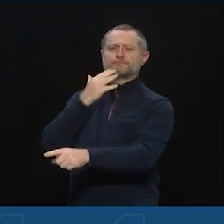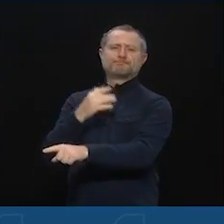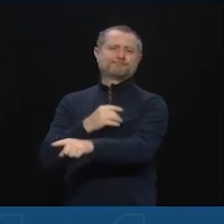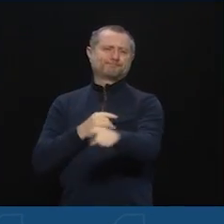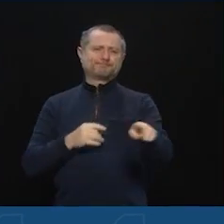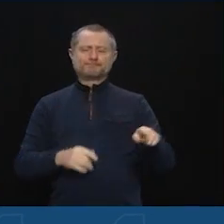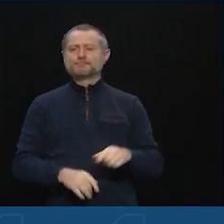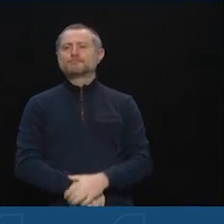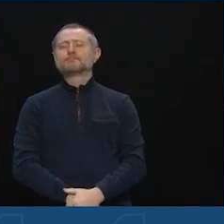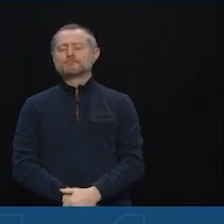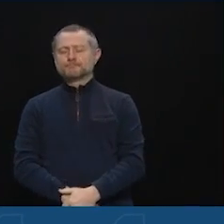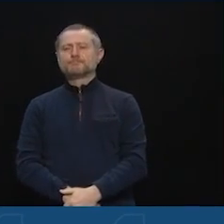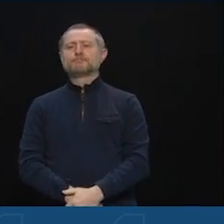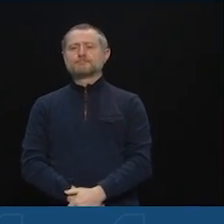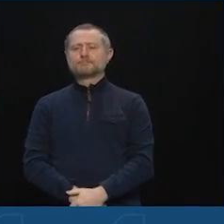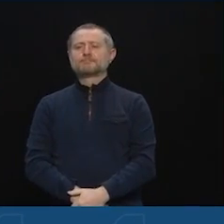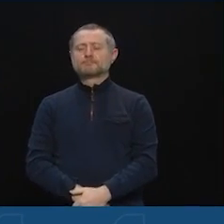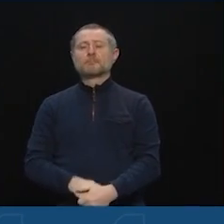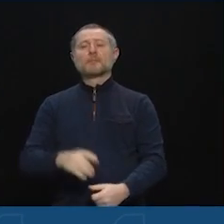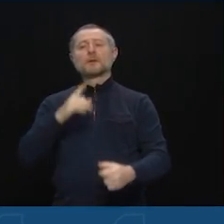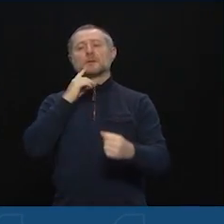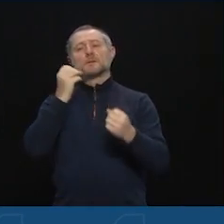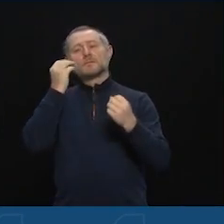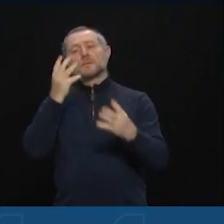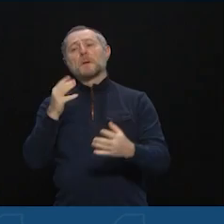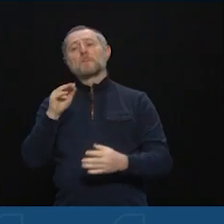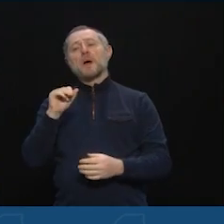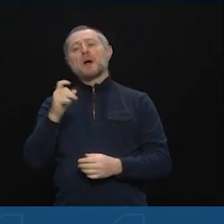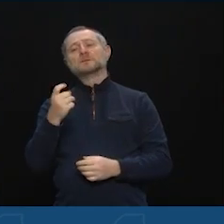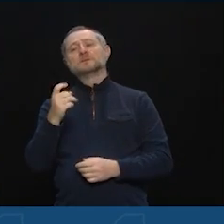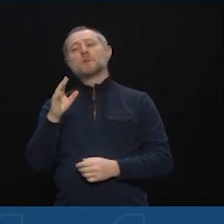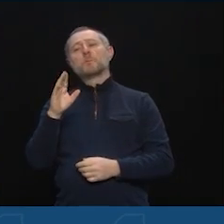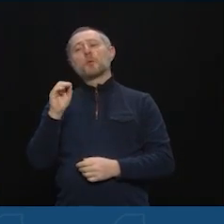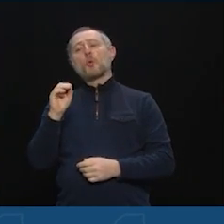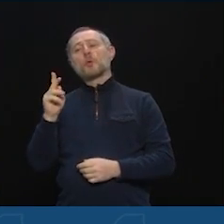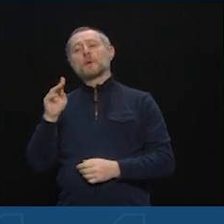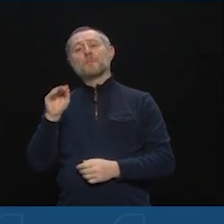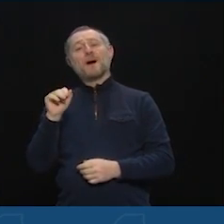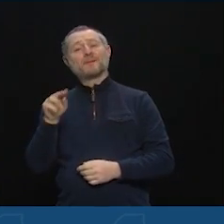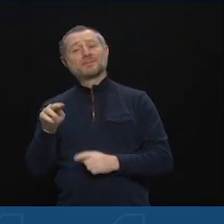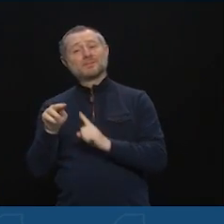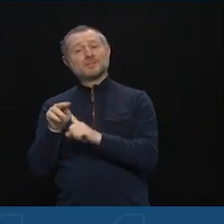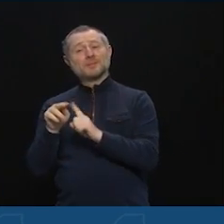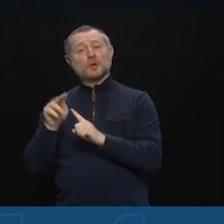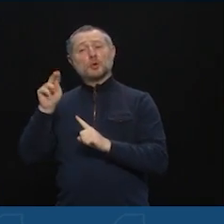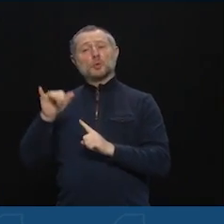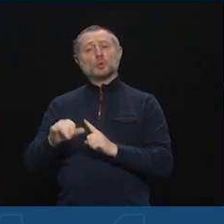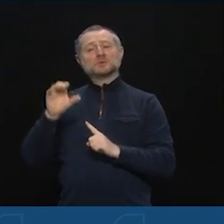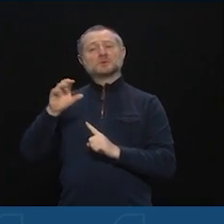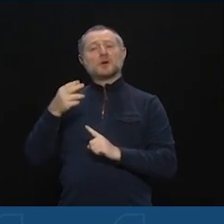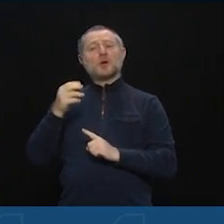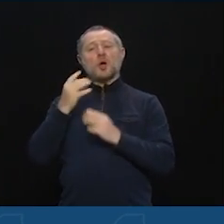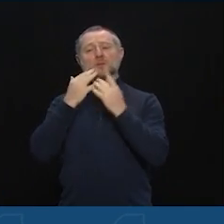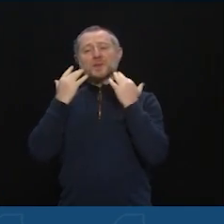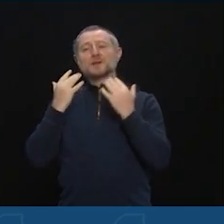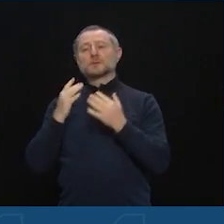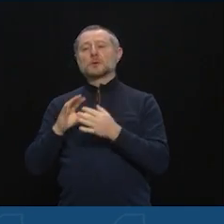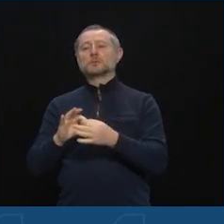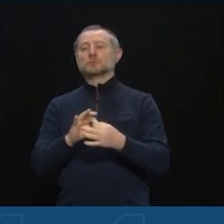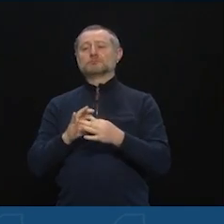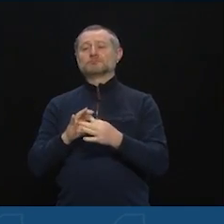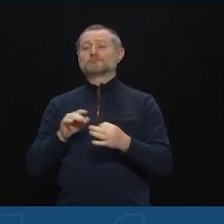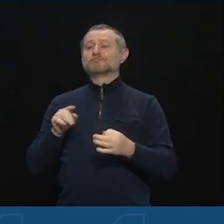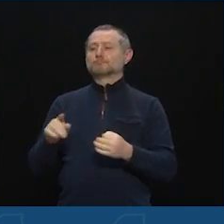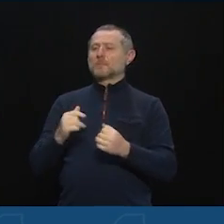thank Max Bookman and the New York City Hospitality Alliance as well in terms of helping us going through this